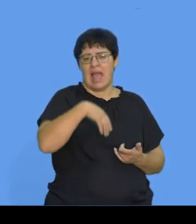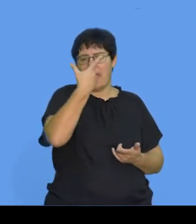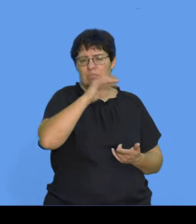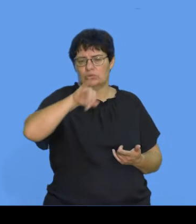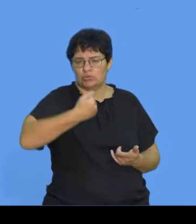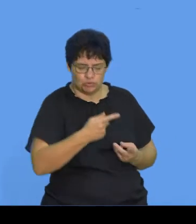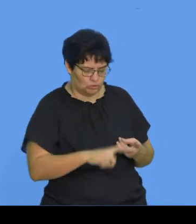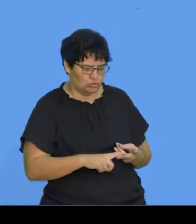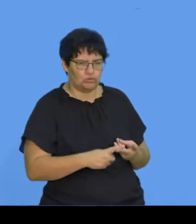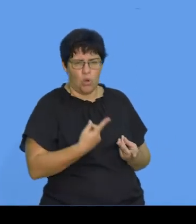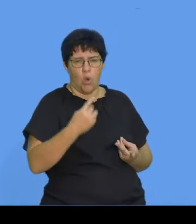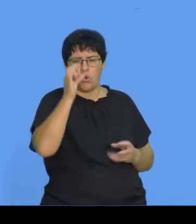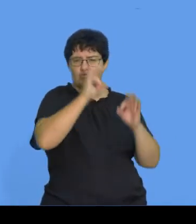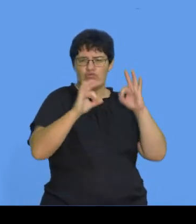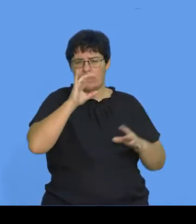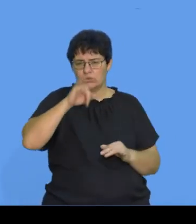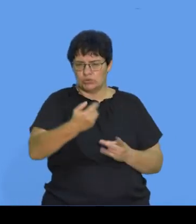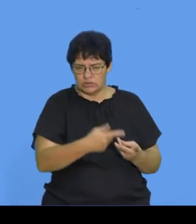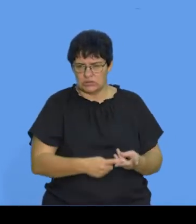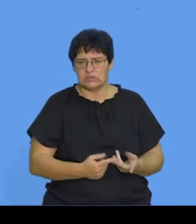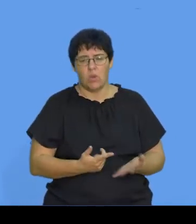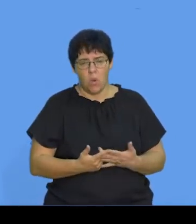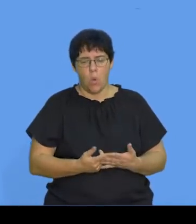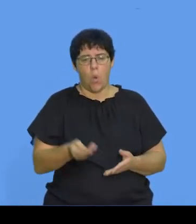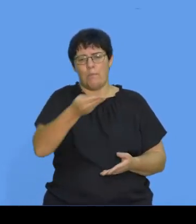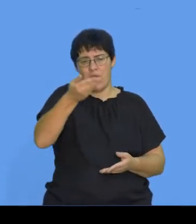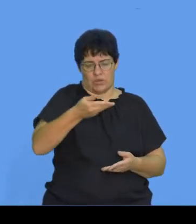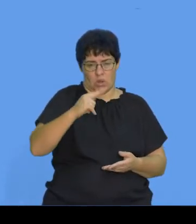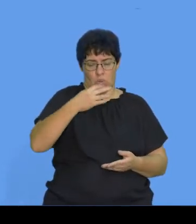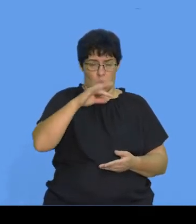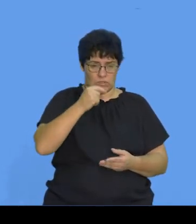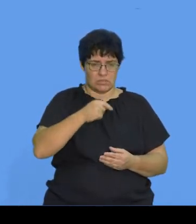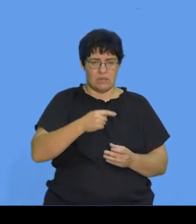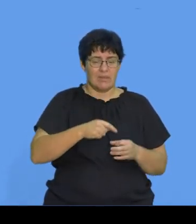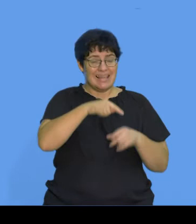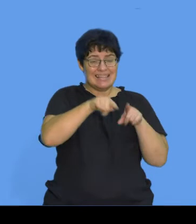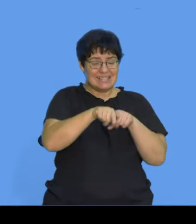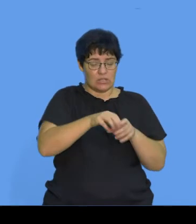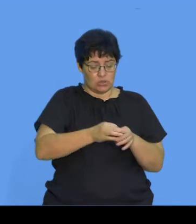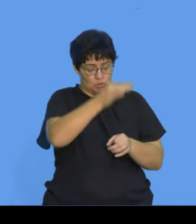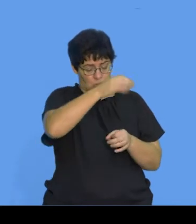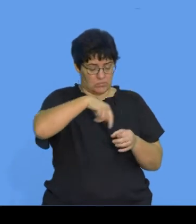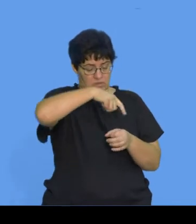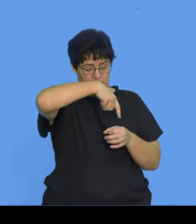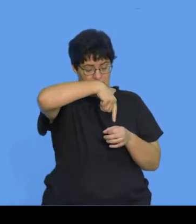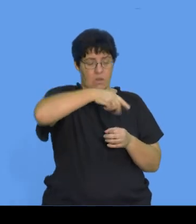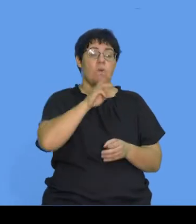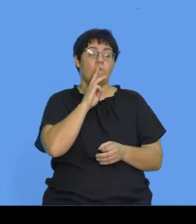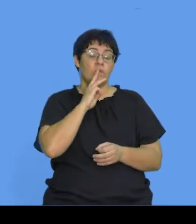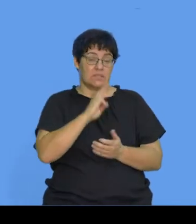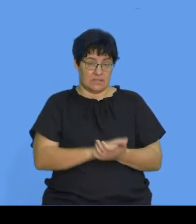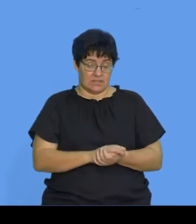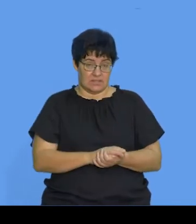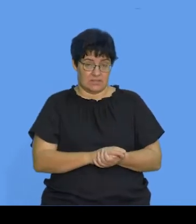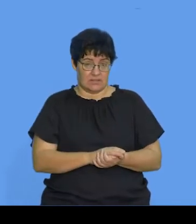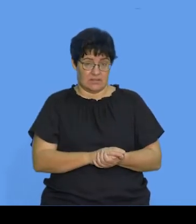can maybe put apple juice, or you can put grape juice, or you even can get glucose powder. And you put it in a test tube, and you stir it